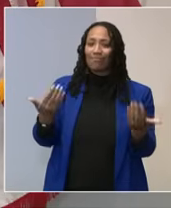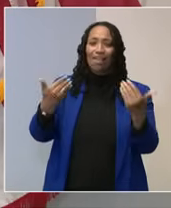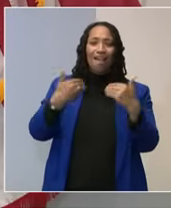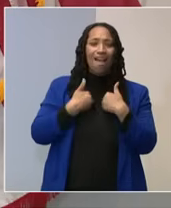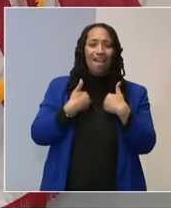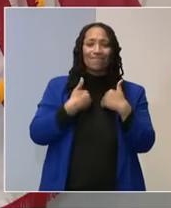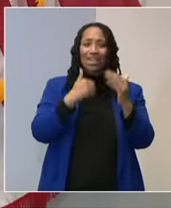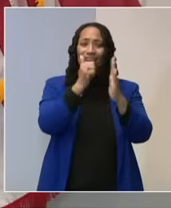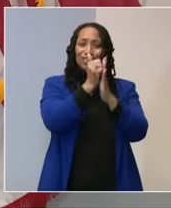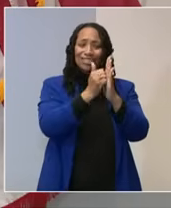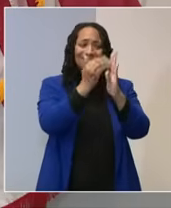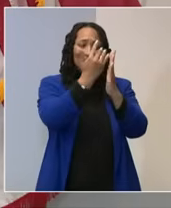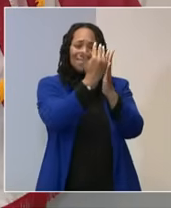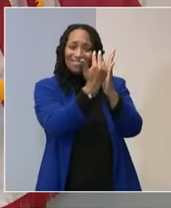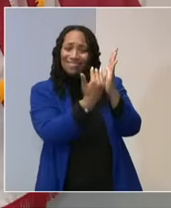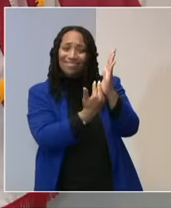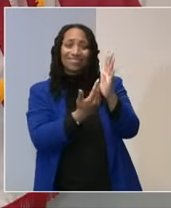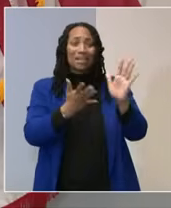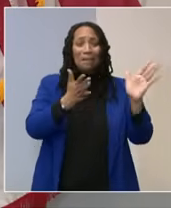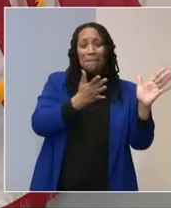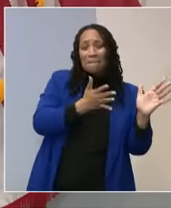it, and